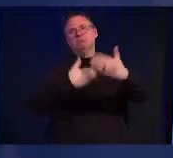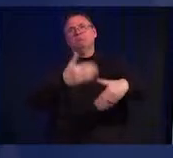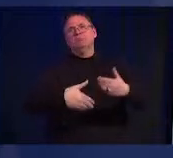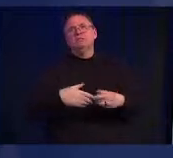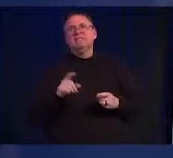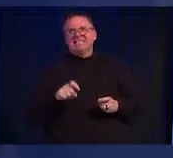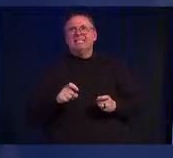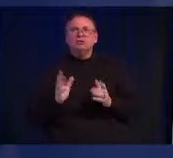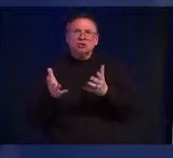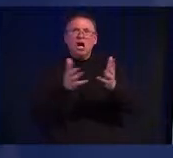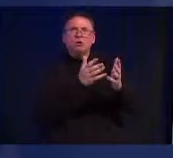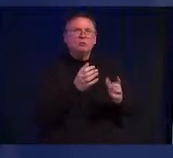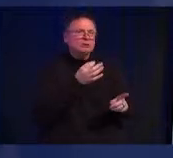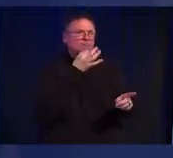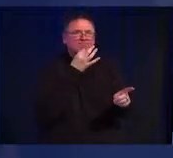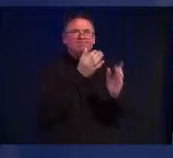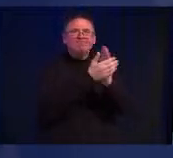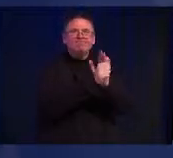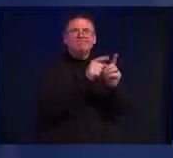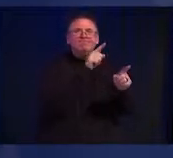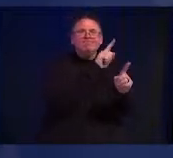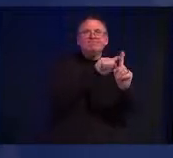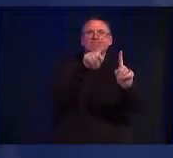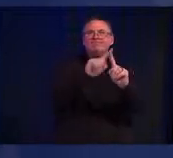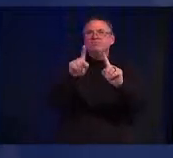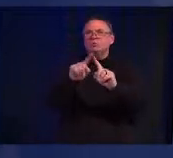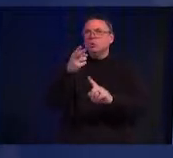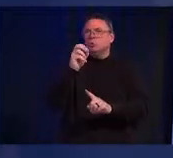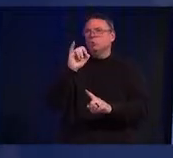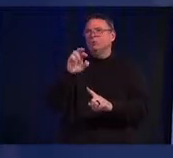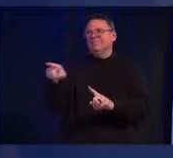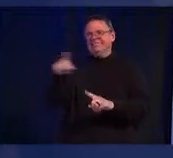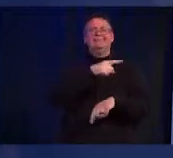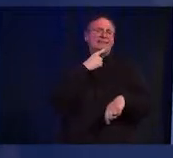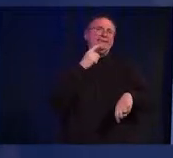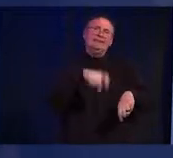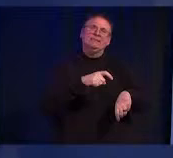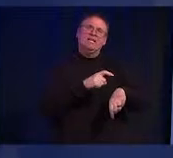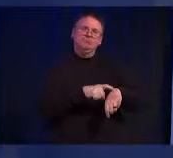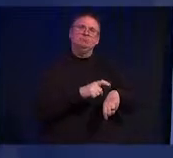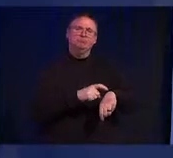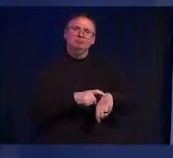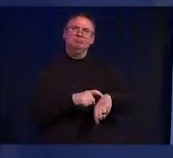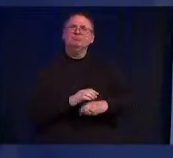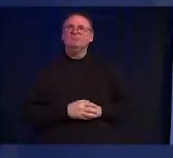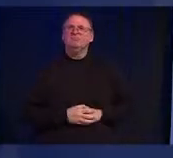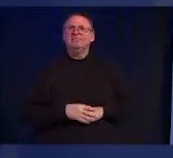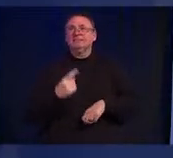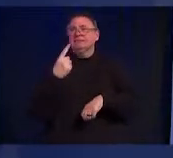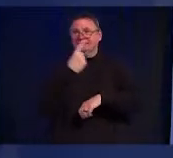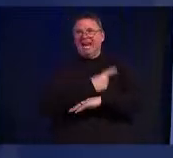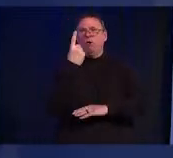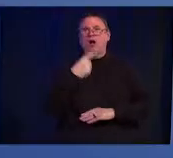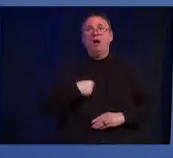this area, and a lot of Hoosiers, and it's time to do this. So day one, we will get started with our